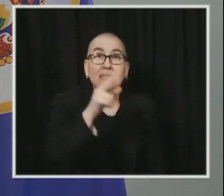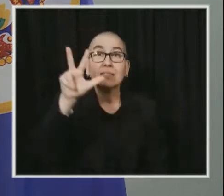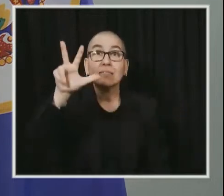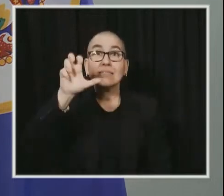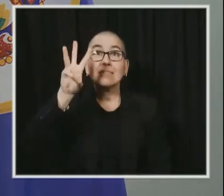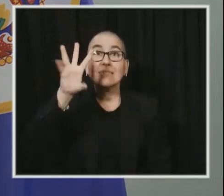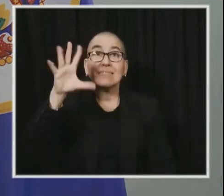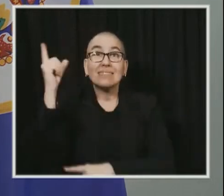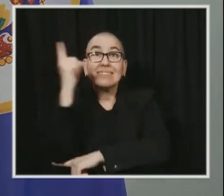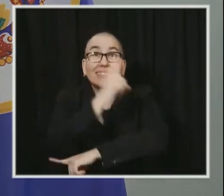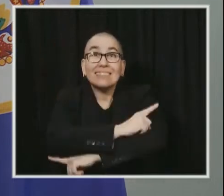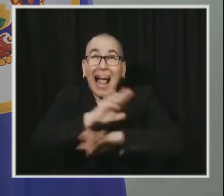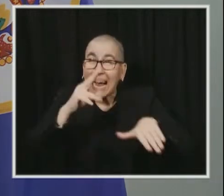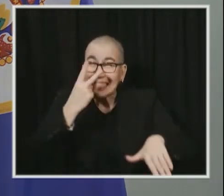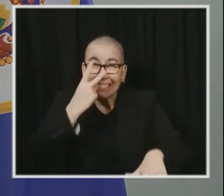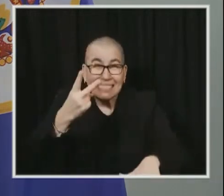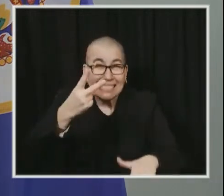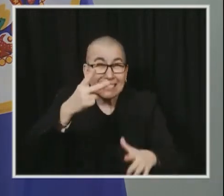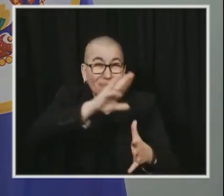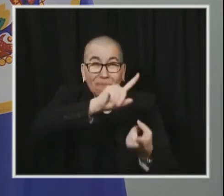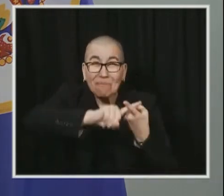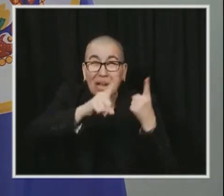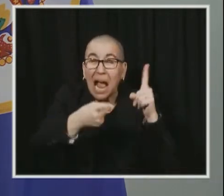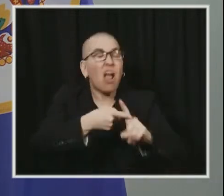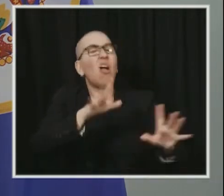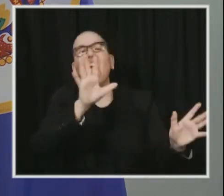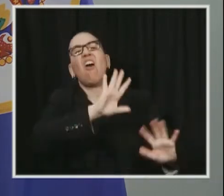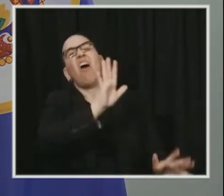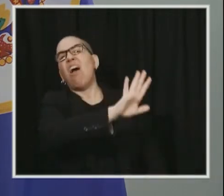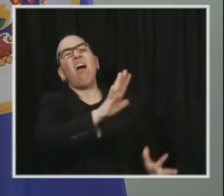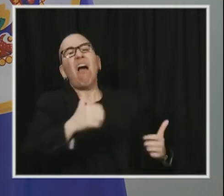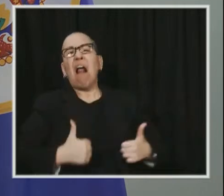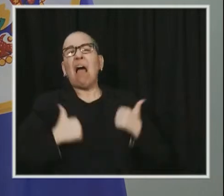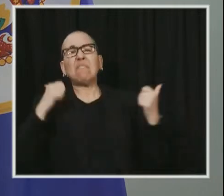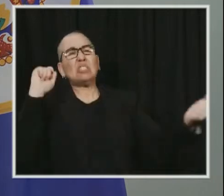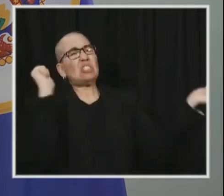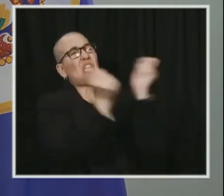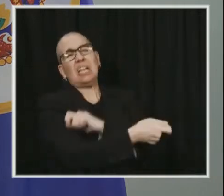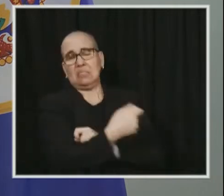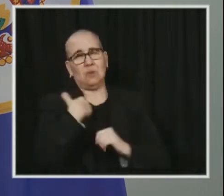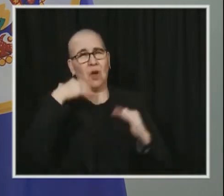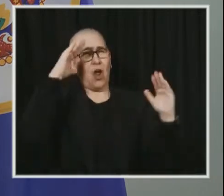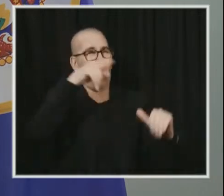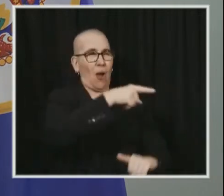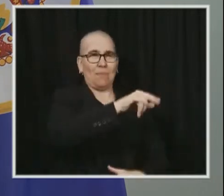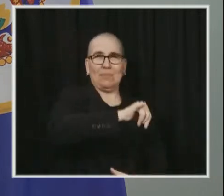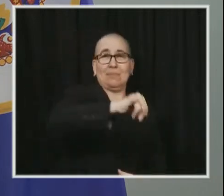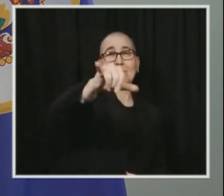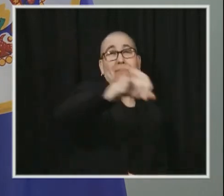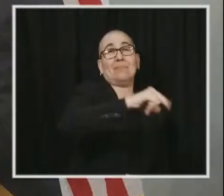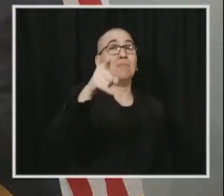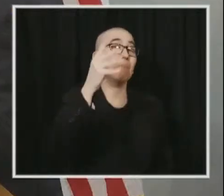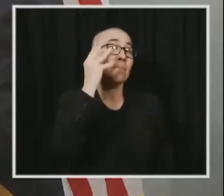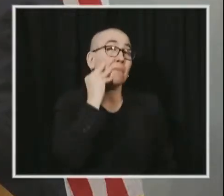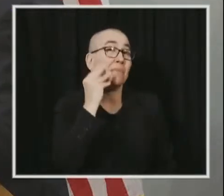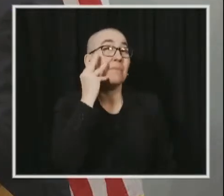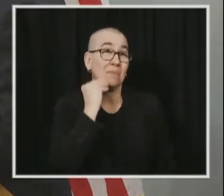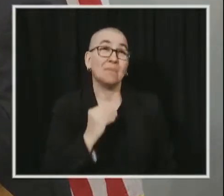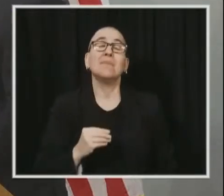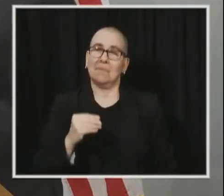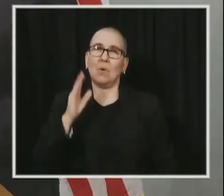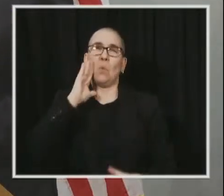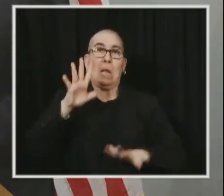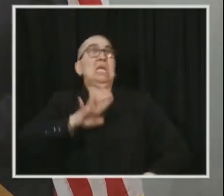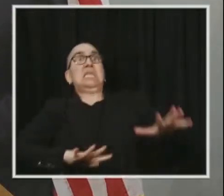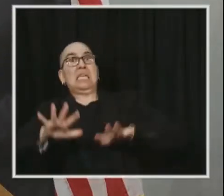our life. It has changed things, and I hope each and every one of you are experiencing some of those things, and it's only going to accelerate. So again,